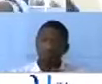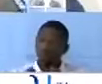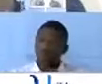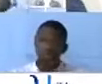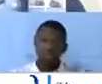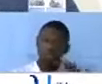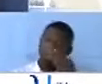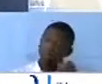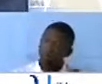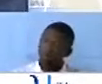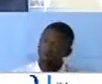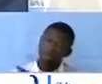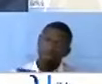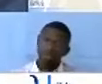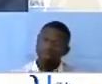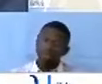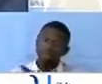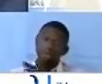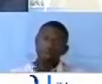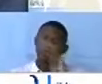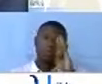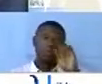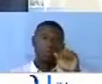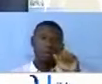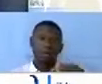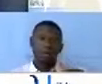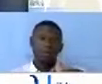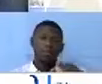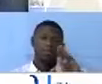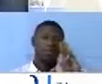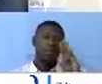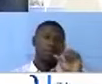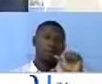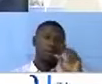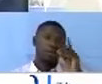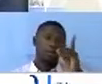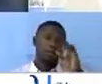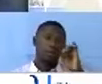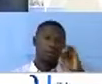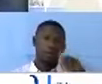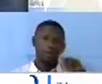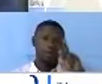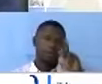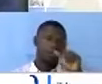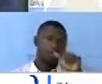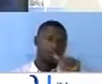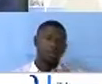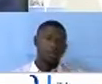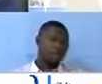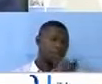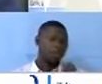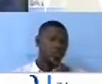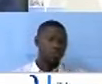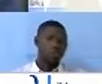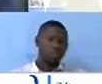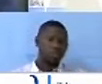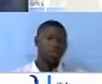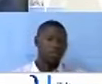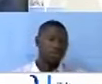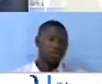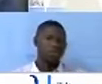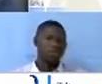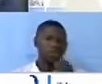Bamba Dinka. And you sit here and claim you did not know that a place called Bamba Dinka existed at the